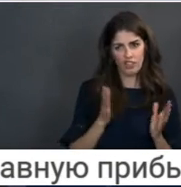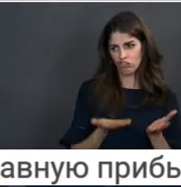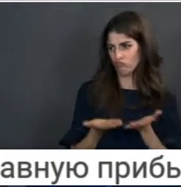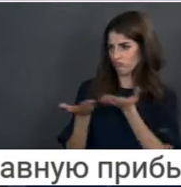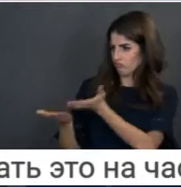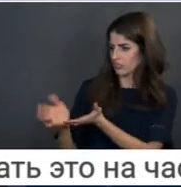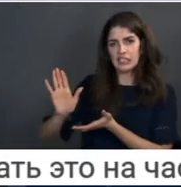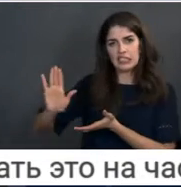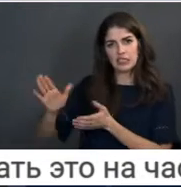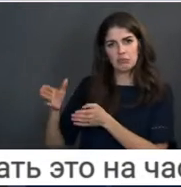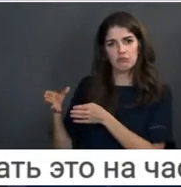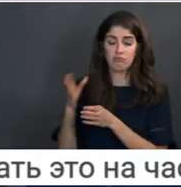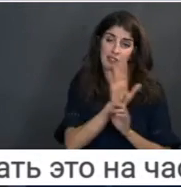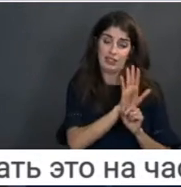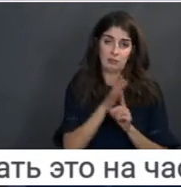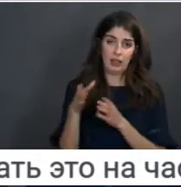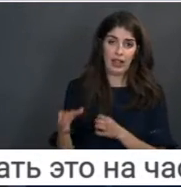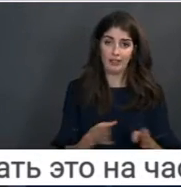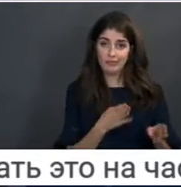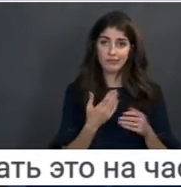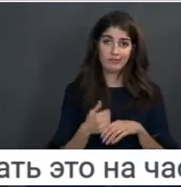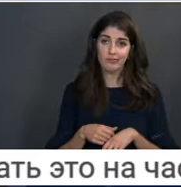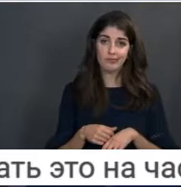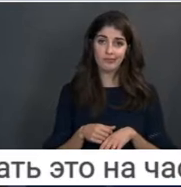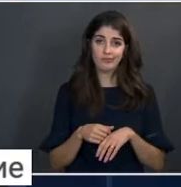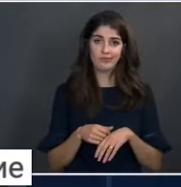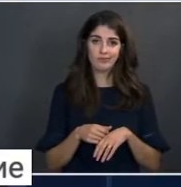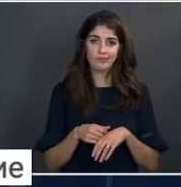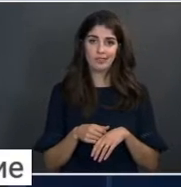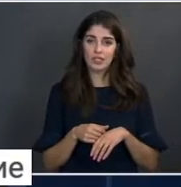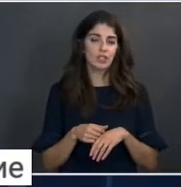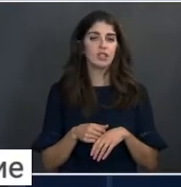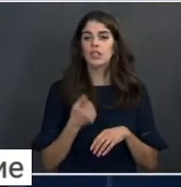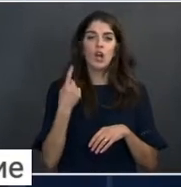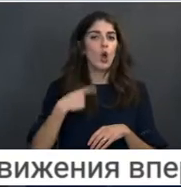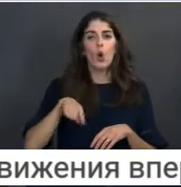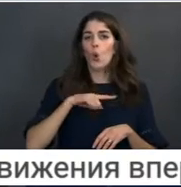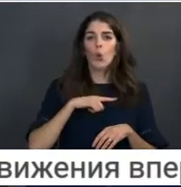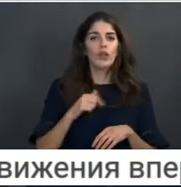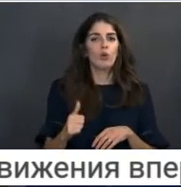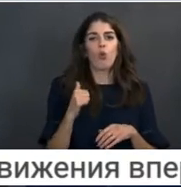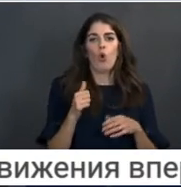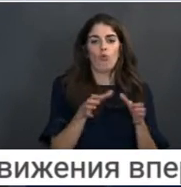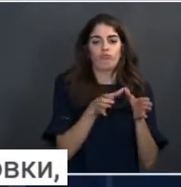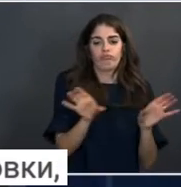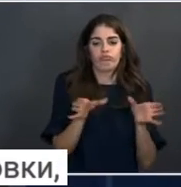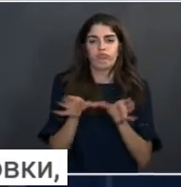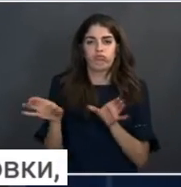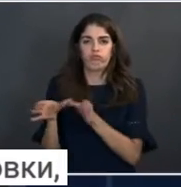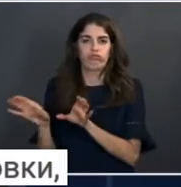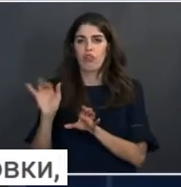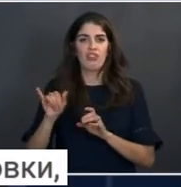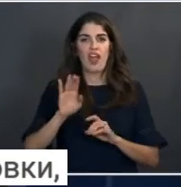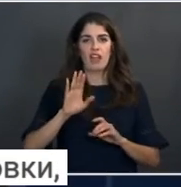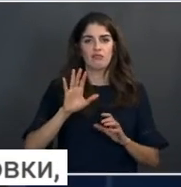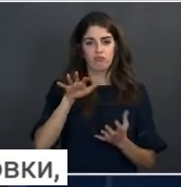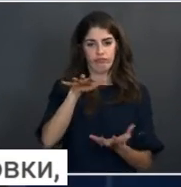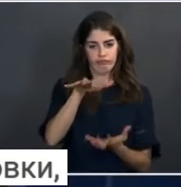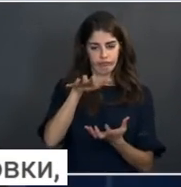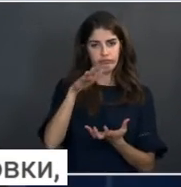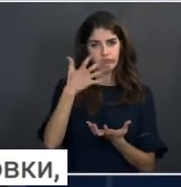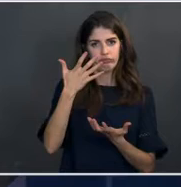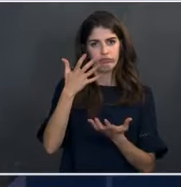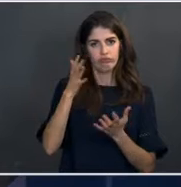main bottom line is that we're not going to break it apart, and the three components of it are pivotal in moving it forward. But the size and the scope